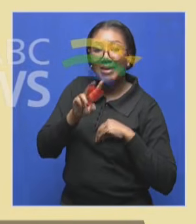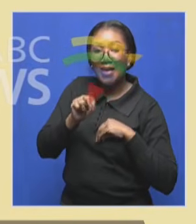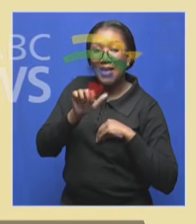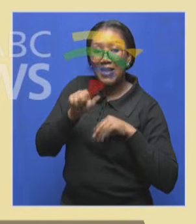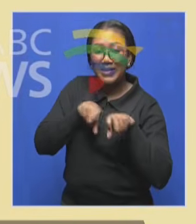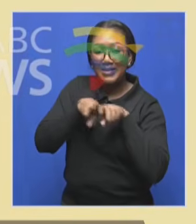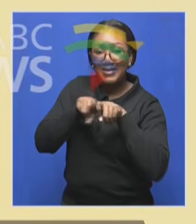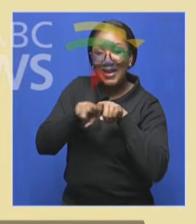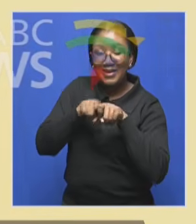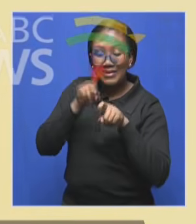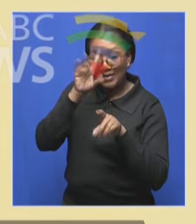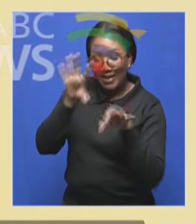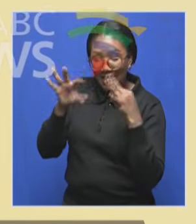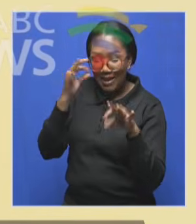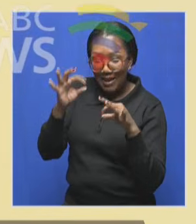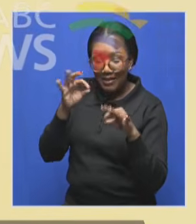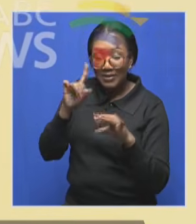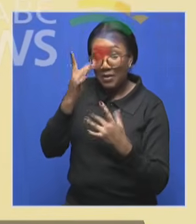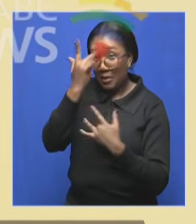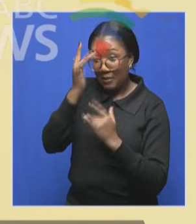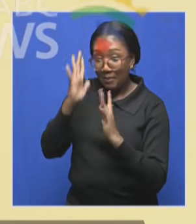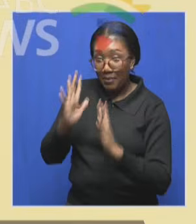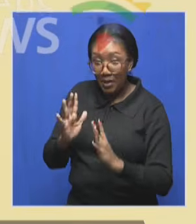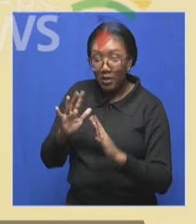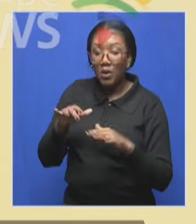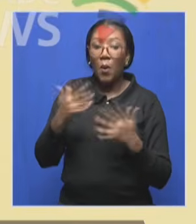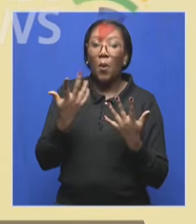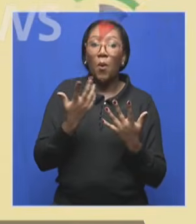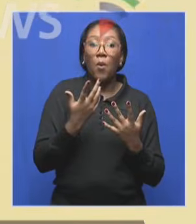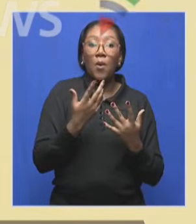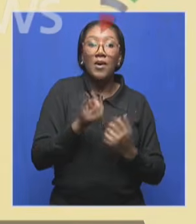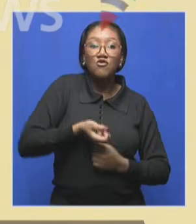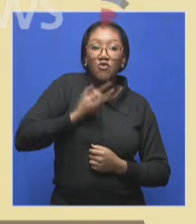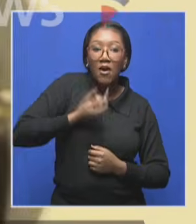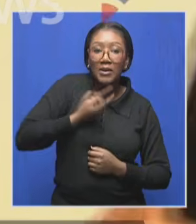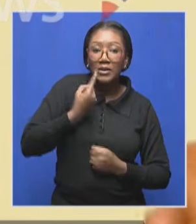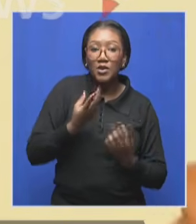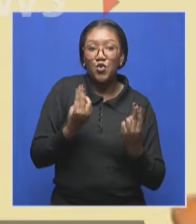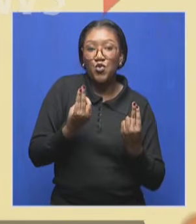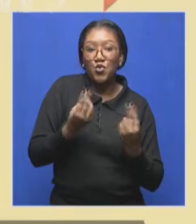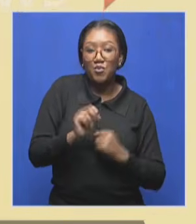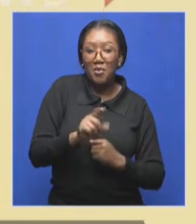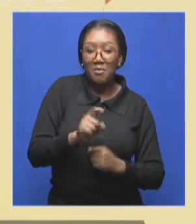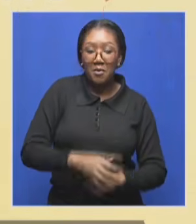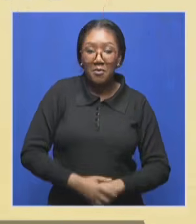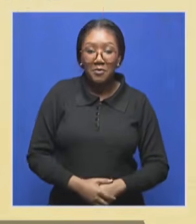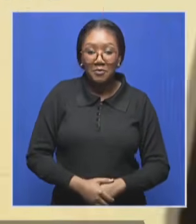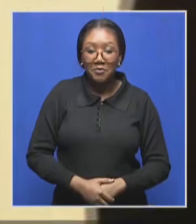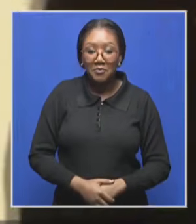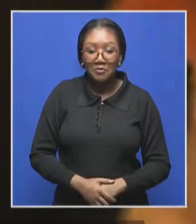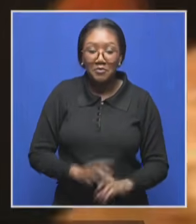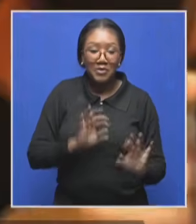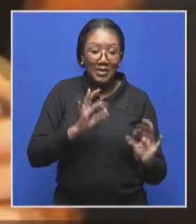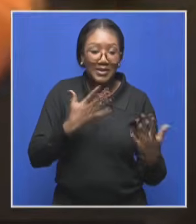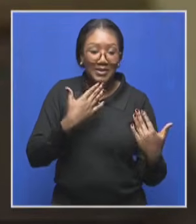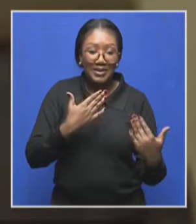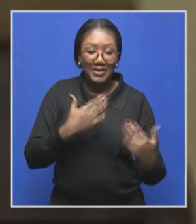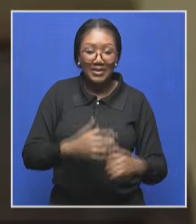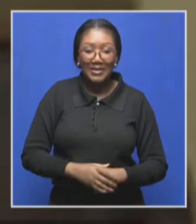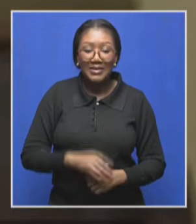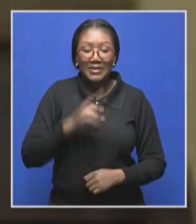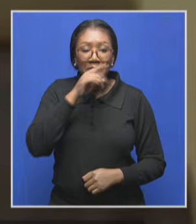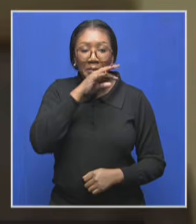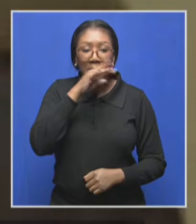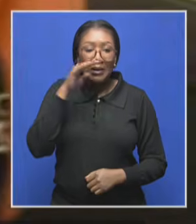happening in the patient or to study new drugs that we are testing. Okay. Thanks, Dr. Mgombeni, for that. I mean, it smells like a